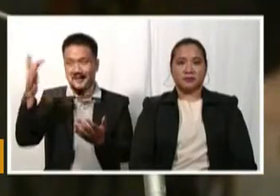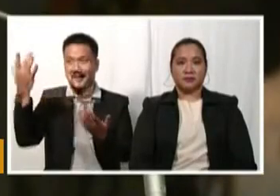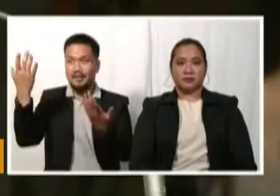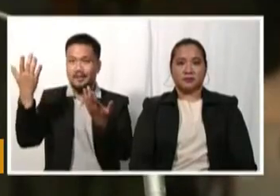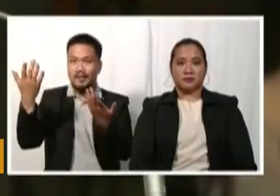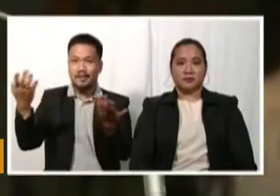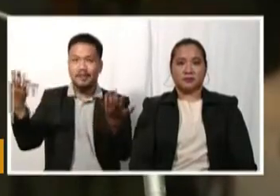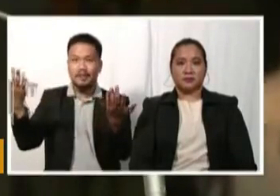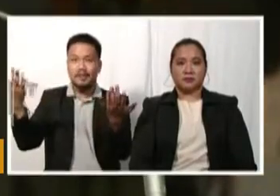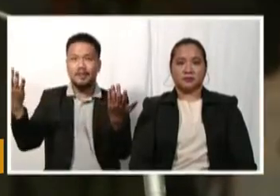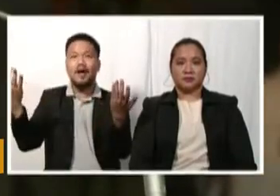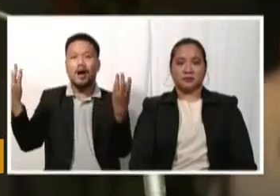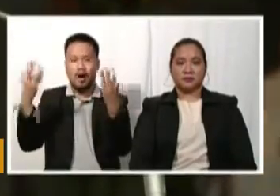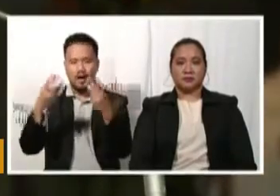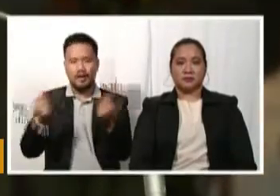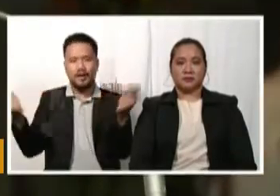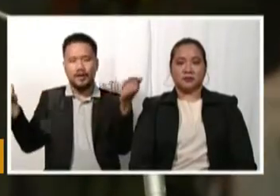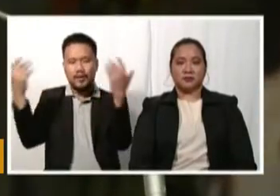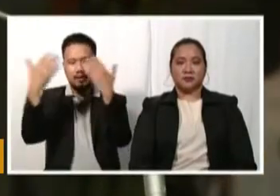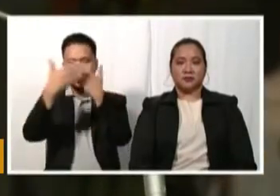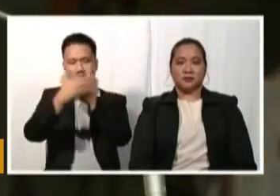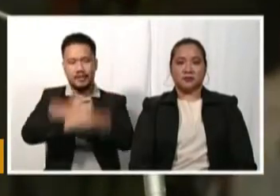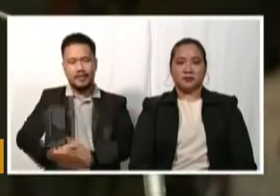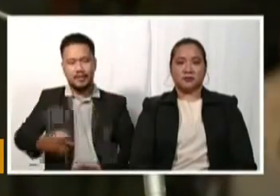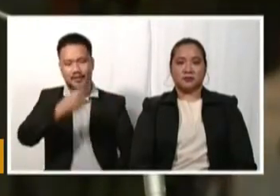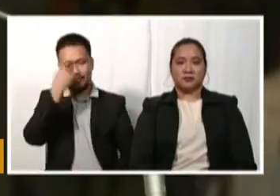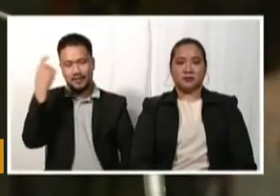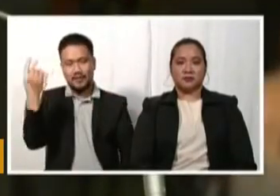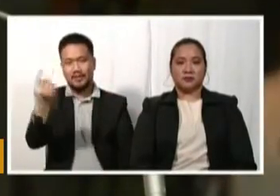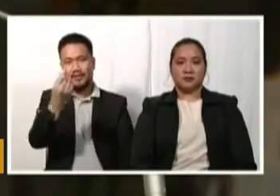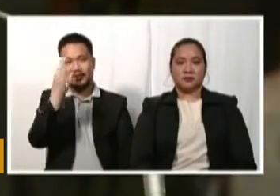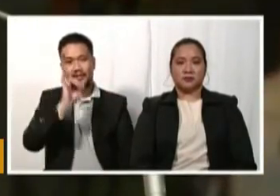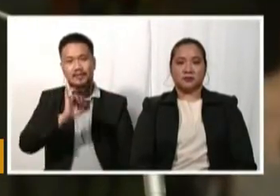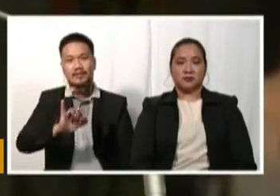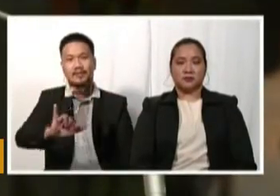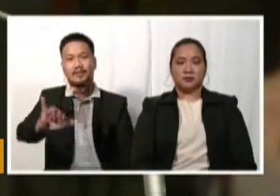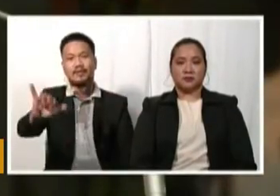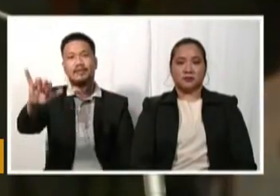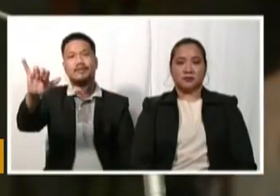darkness vanishes forever.